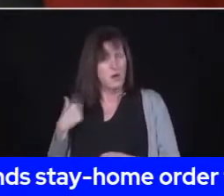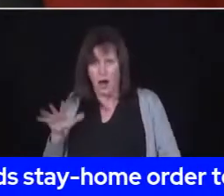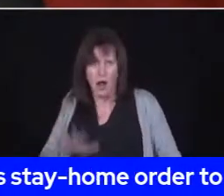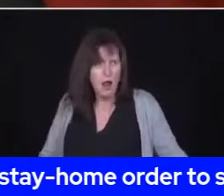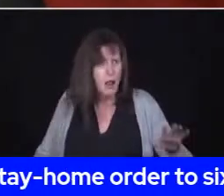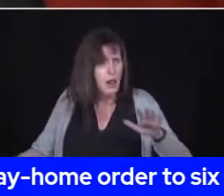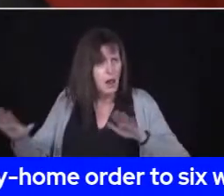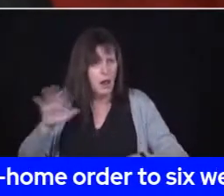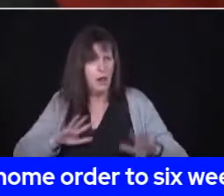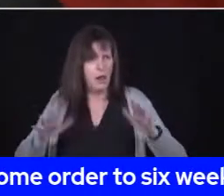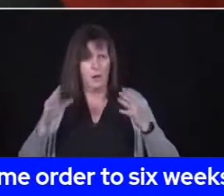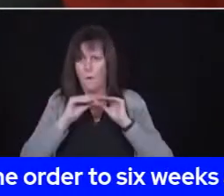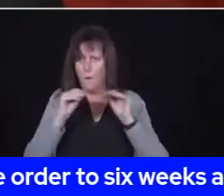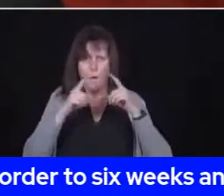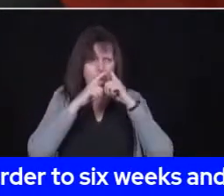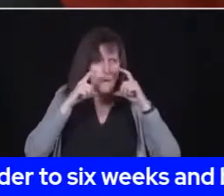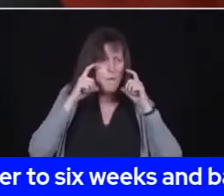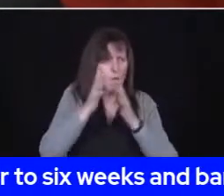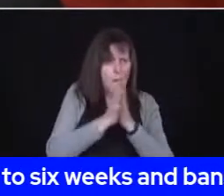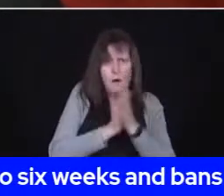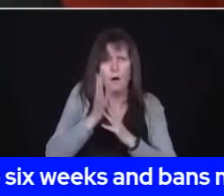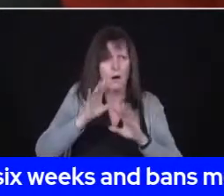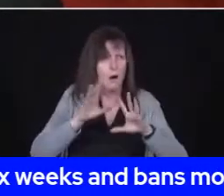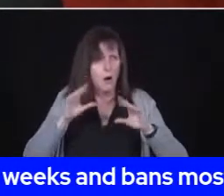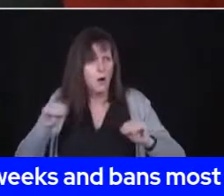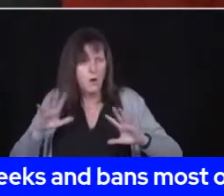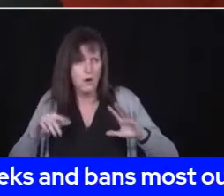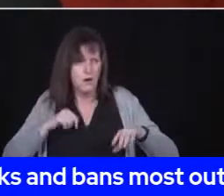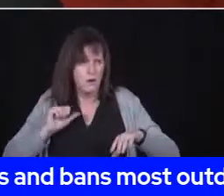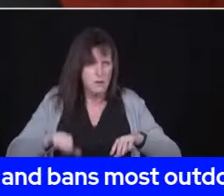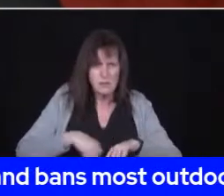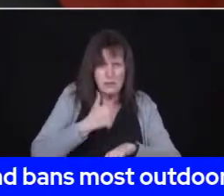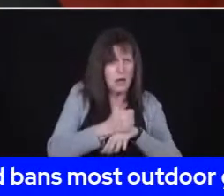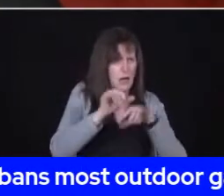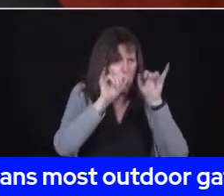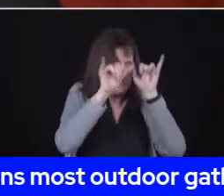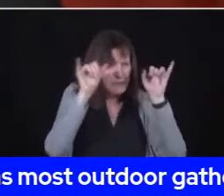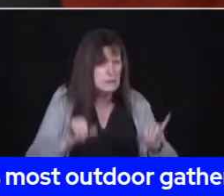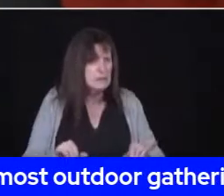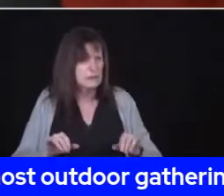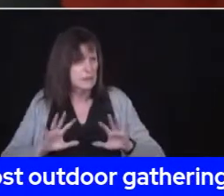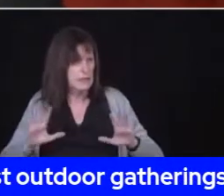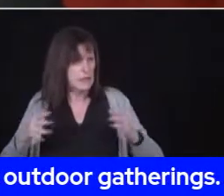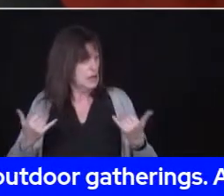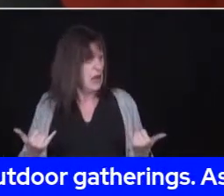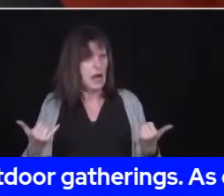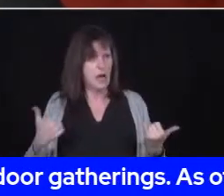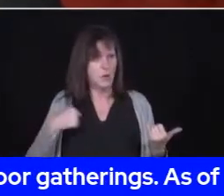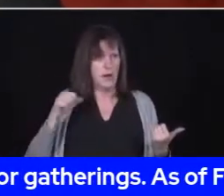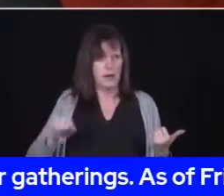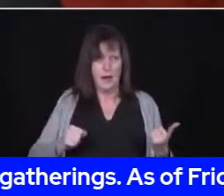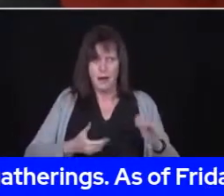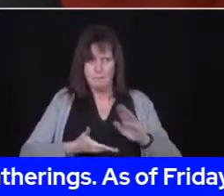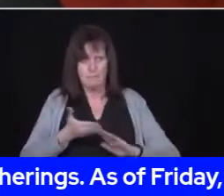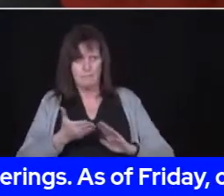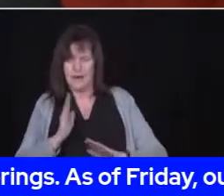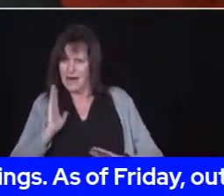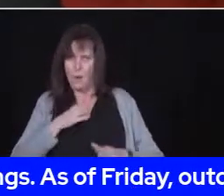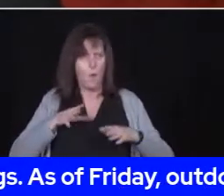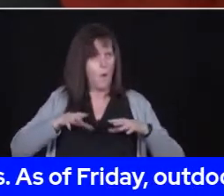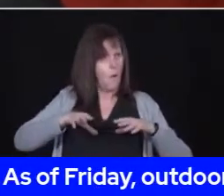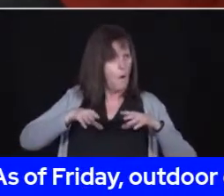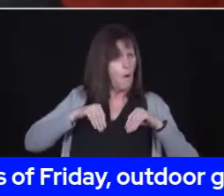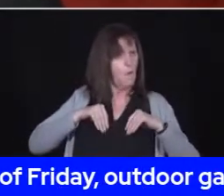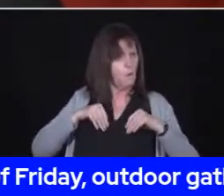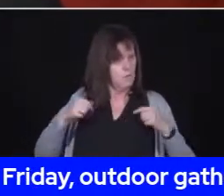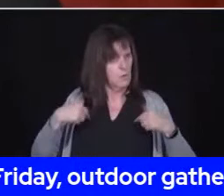PPEs here. We put a whole system of PPEs together. Now we're self-sufficient. There was no testing in place at all.